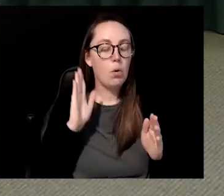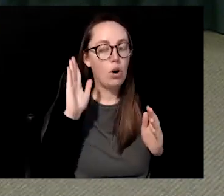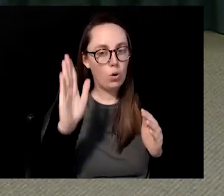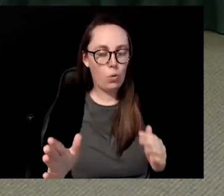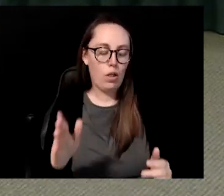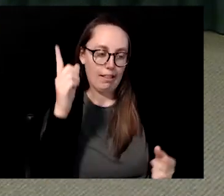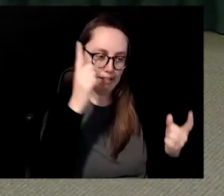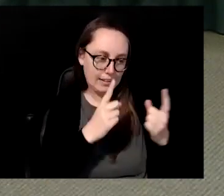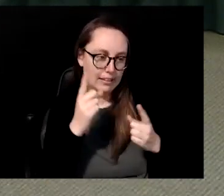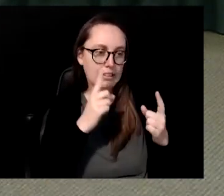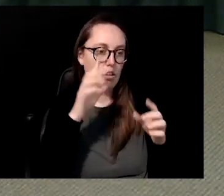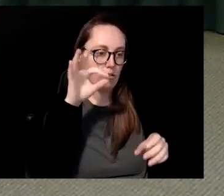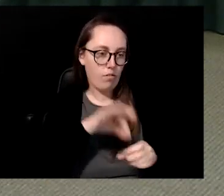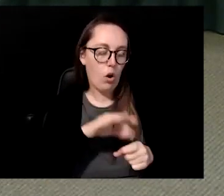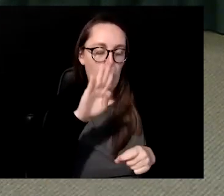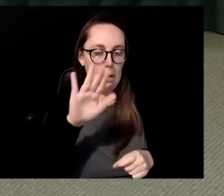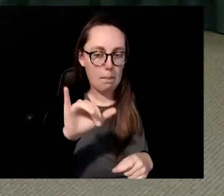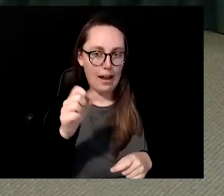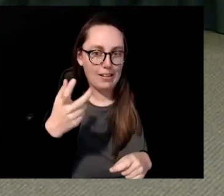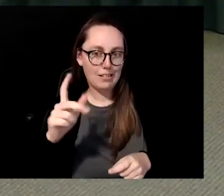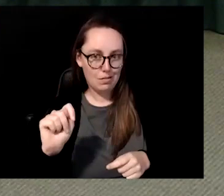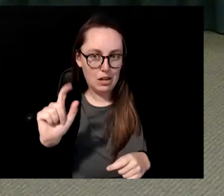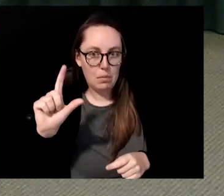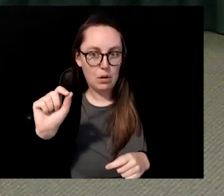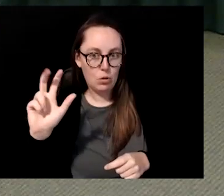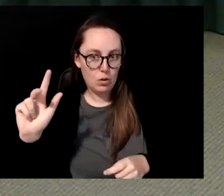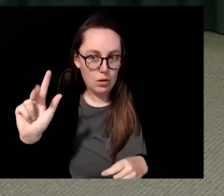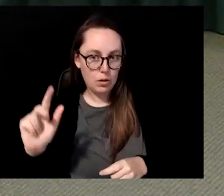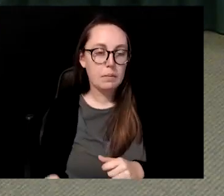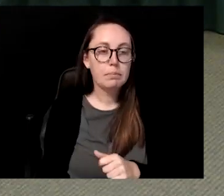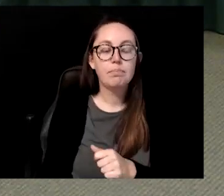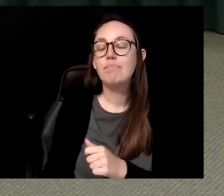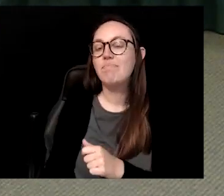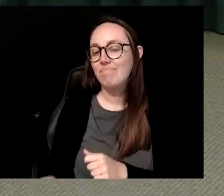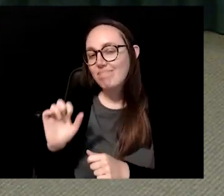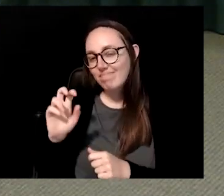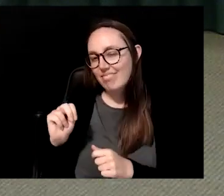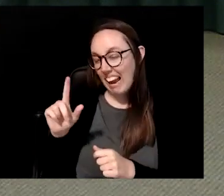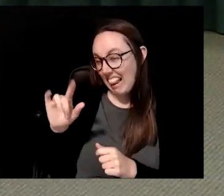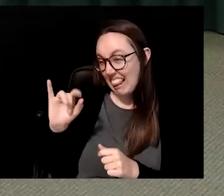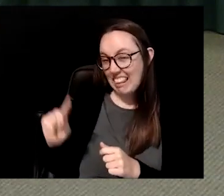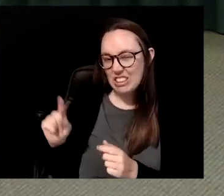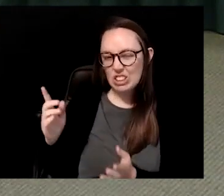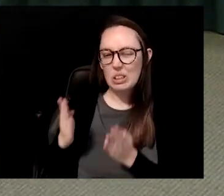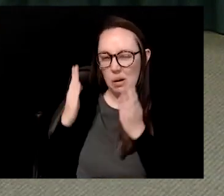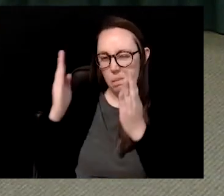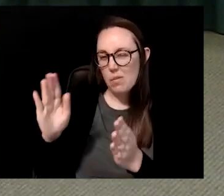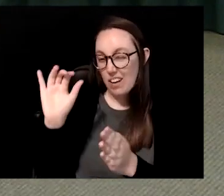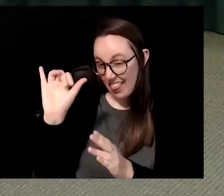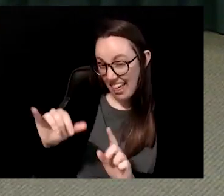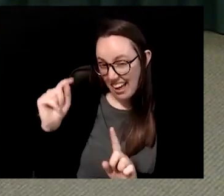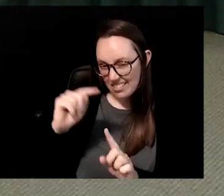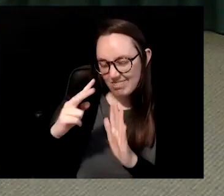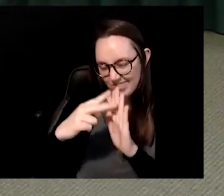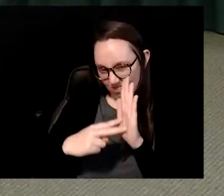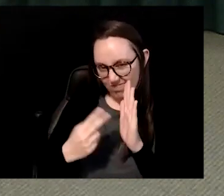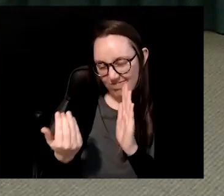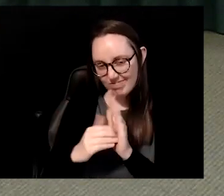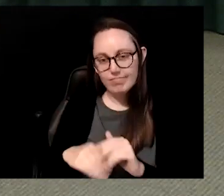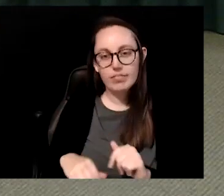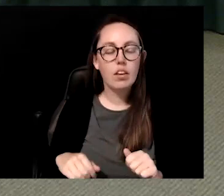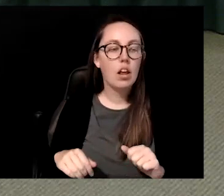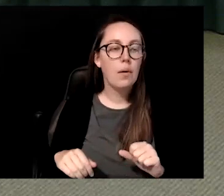administration to pursue parallel tracks of information gathering cost analysis and risk assessment necessary to develop a preferred alternative Service delivery model for either